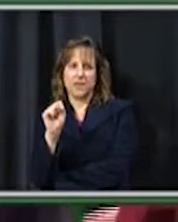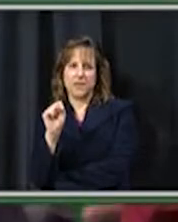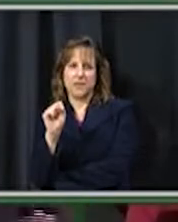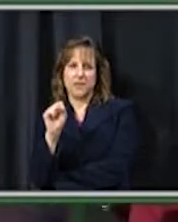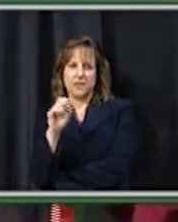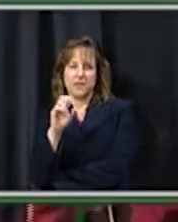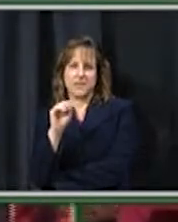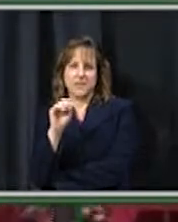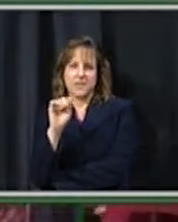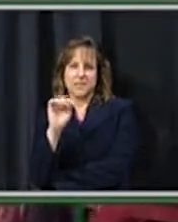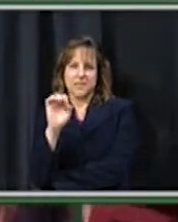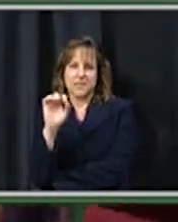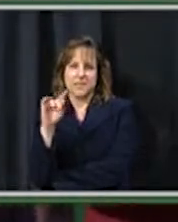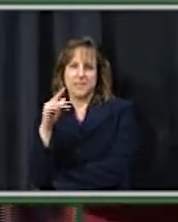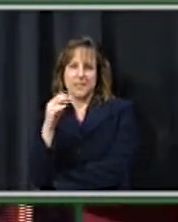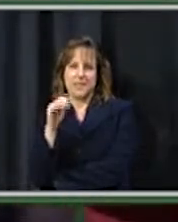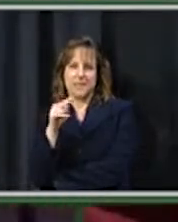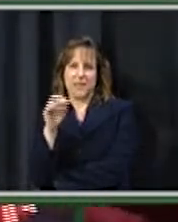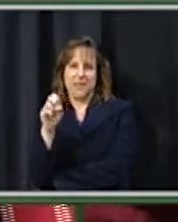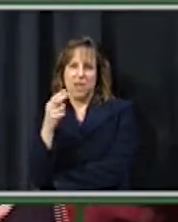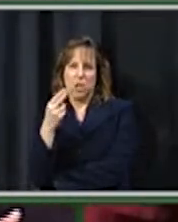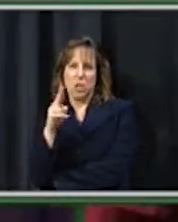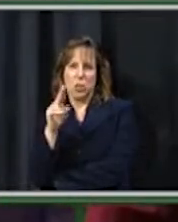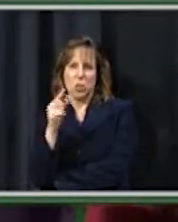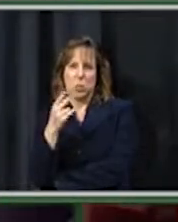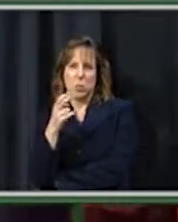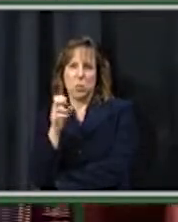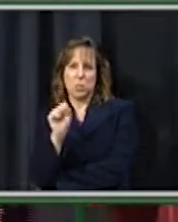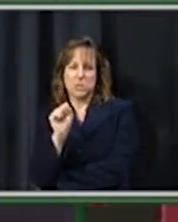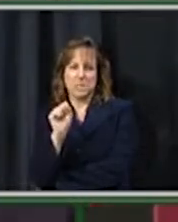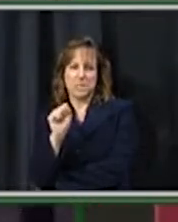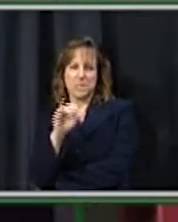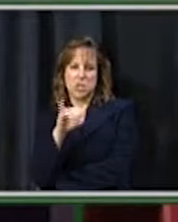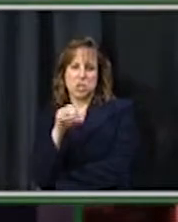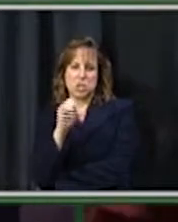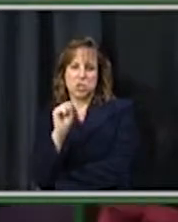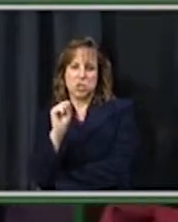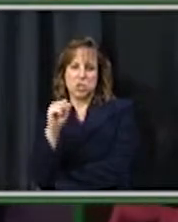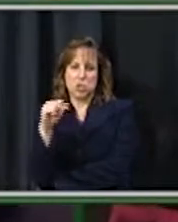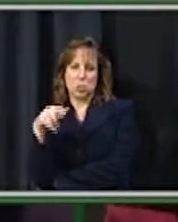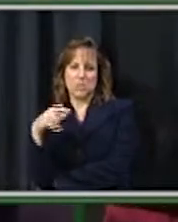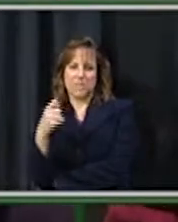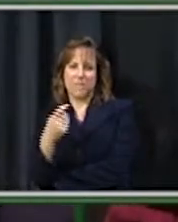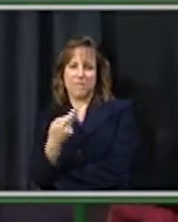Stephanie Marie Hughes. Joseph Lazoya.